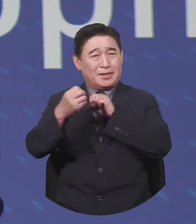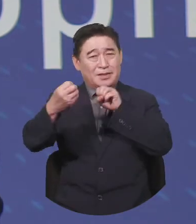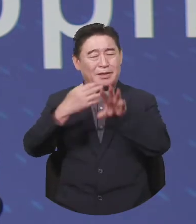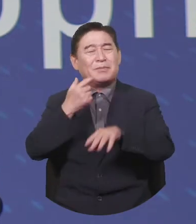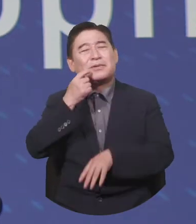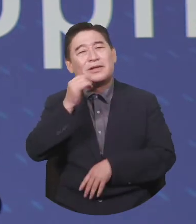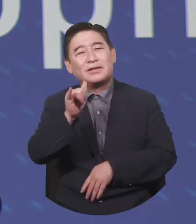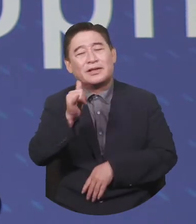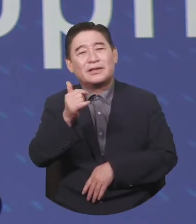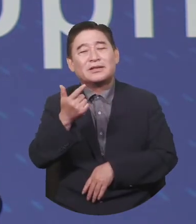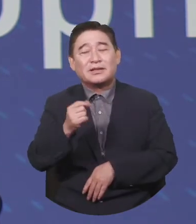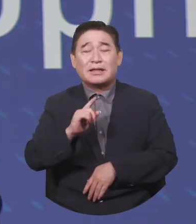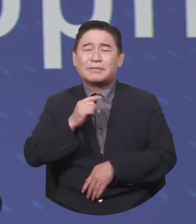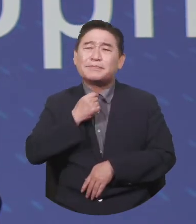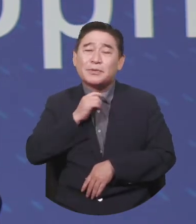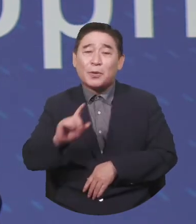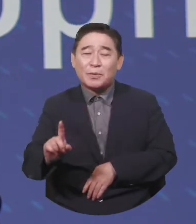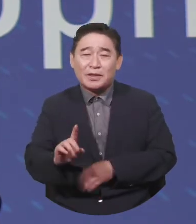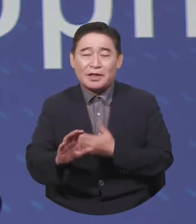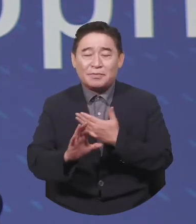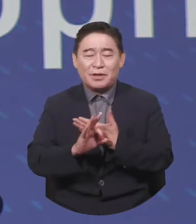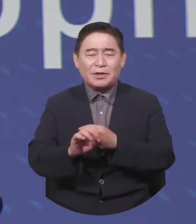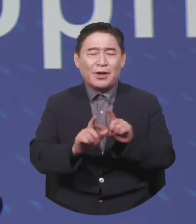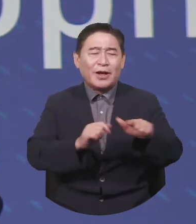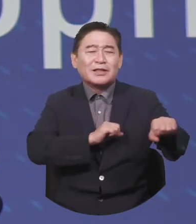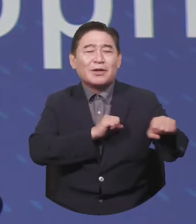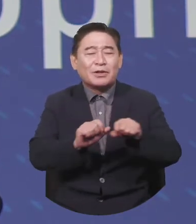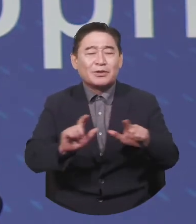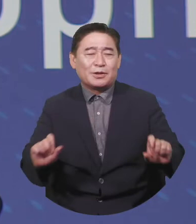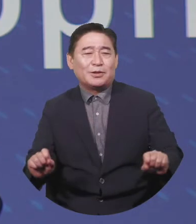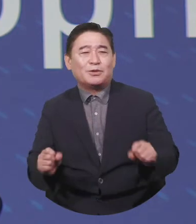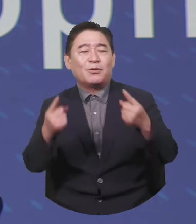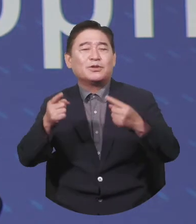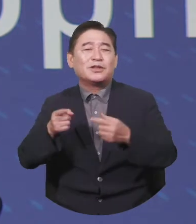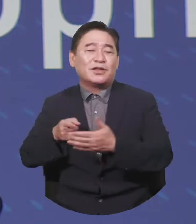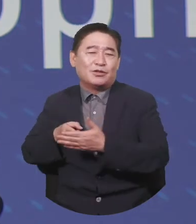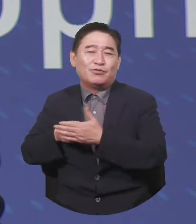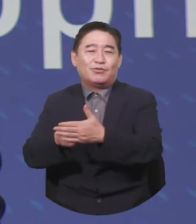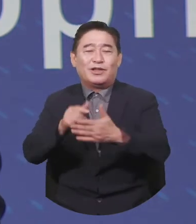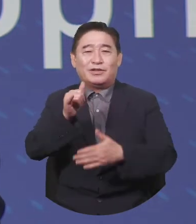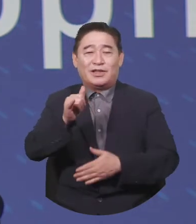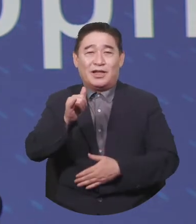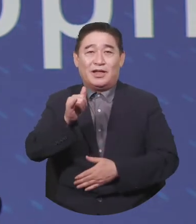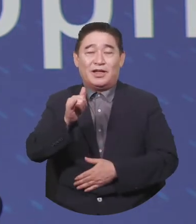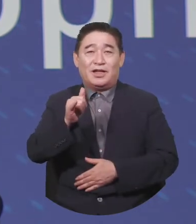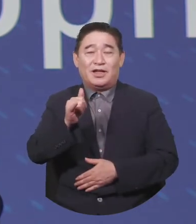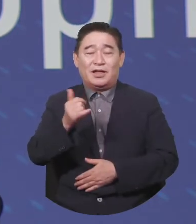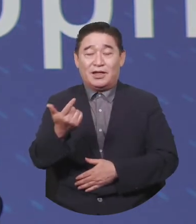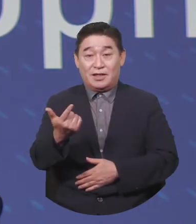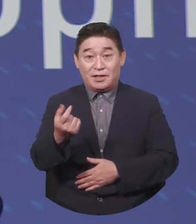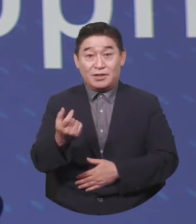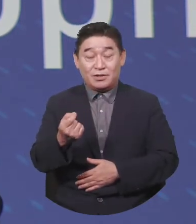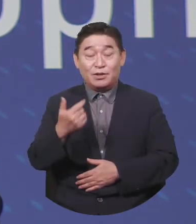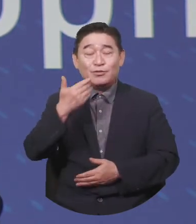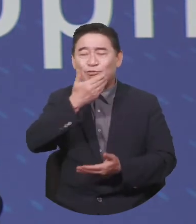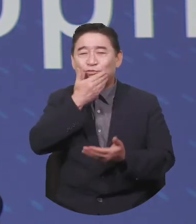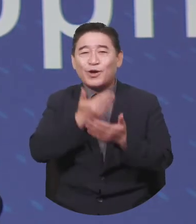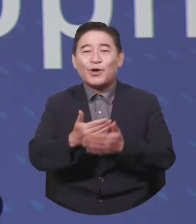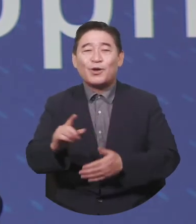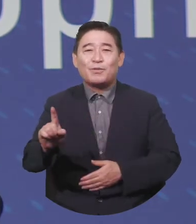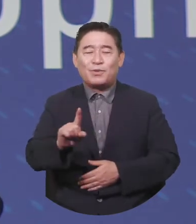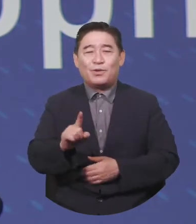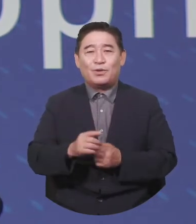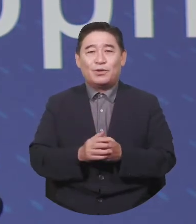more or less in parallel. What is difficult, do we have common ground for this? Looking